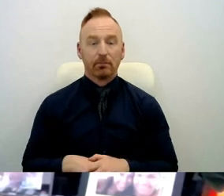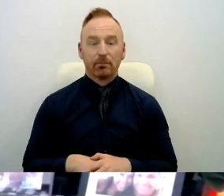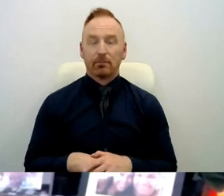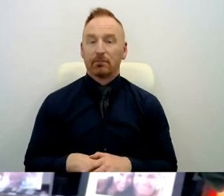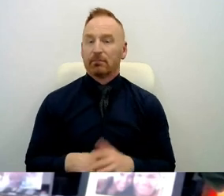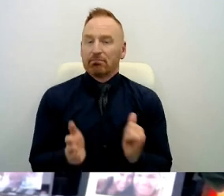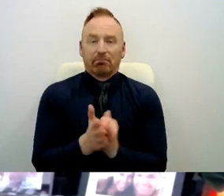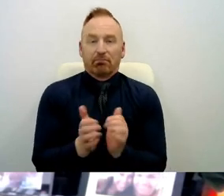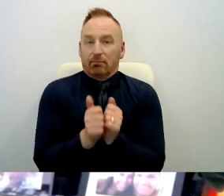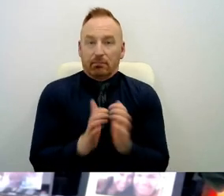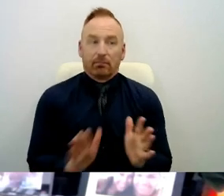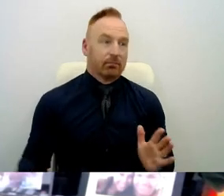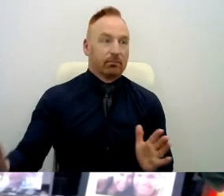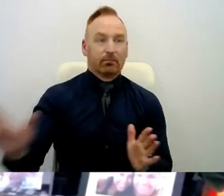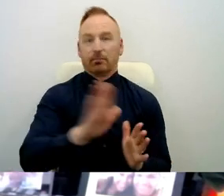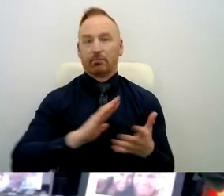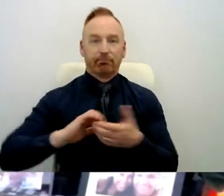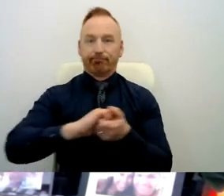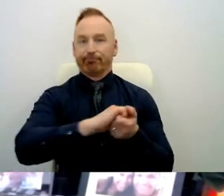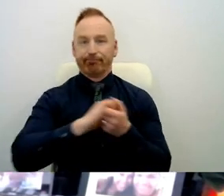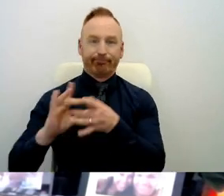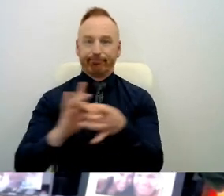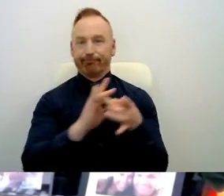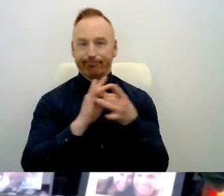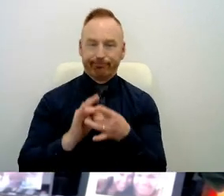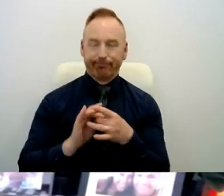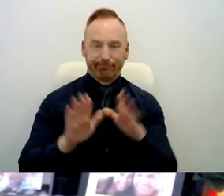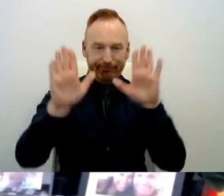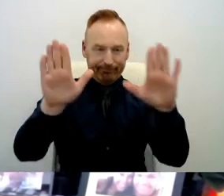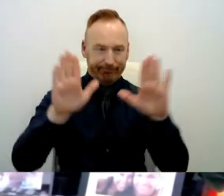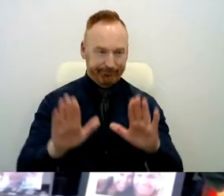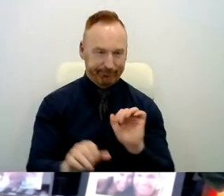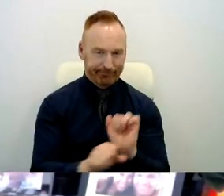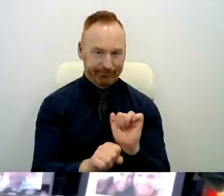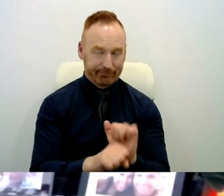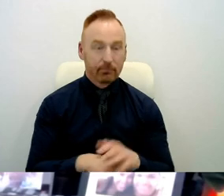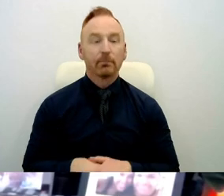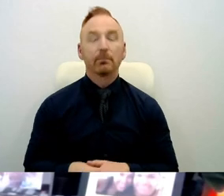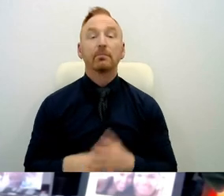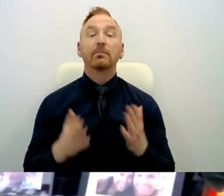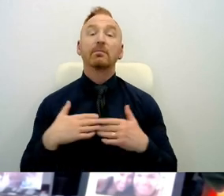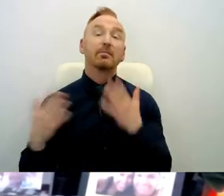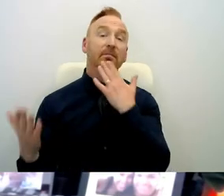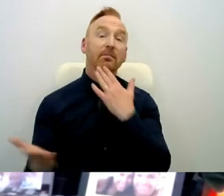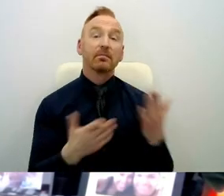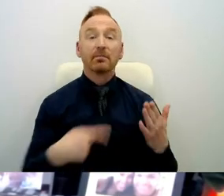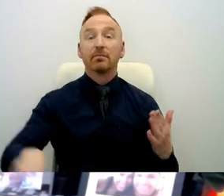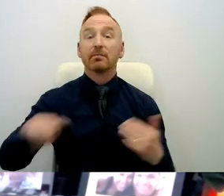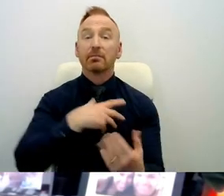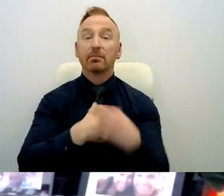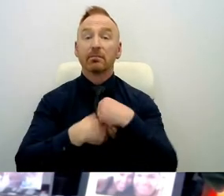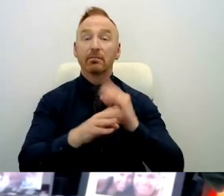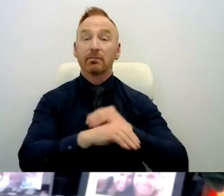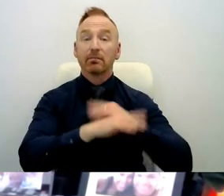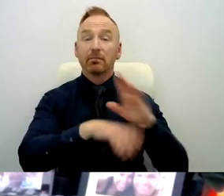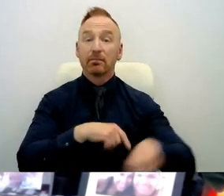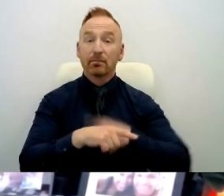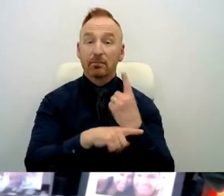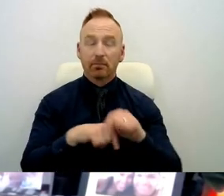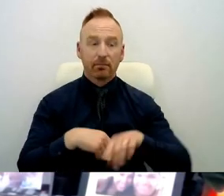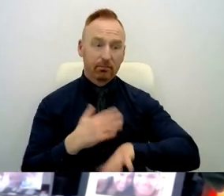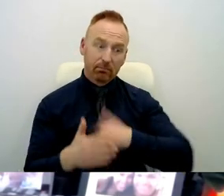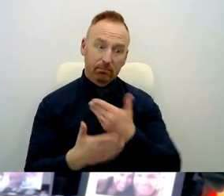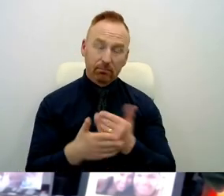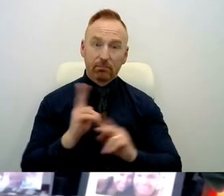without the collaboration of everyone. So great job, everyone. And also thanks to all of you in attendance today and to